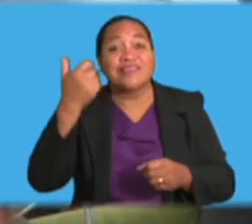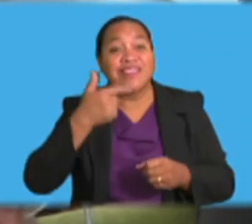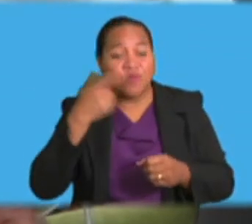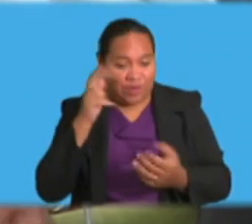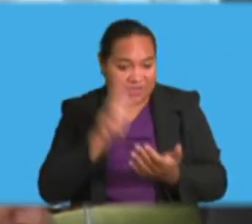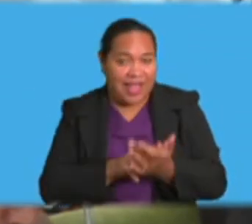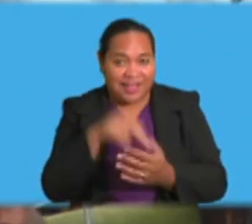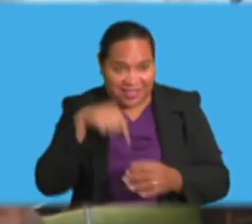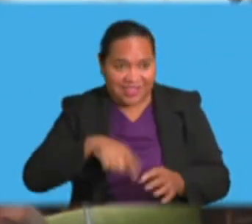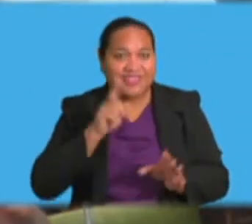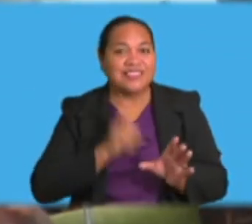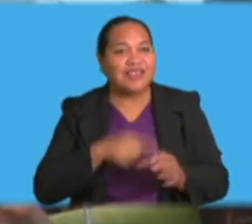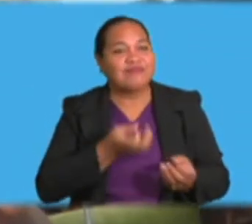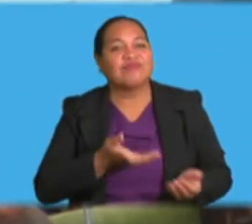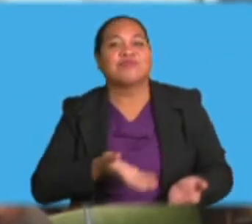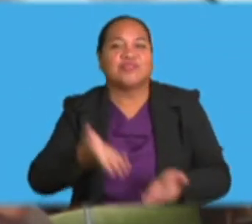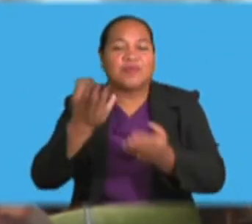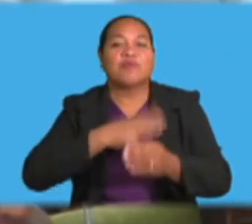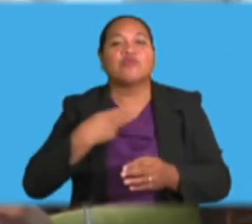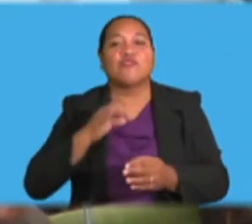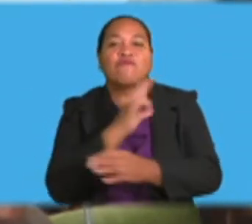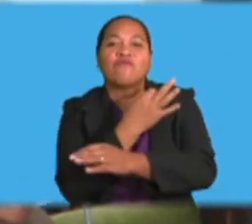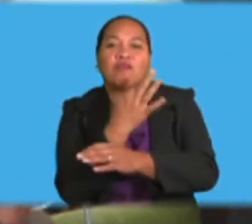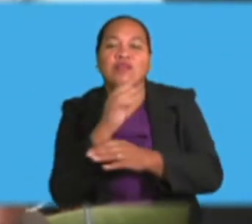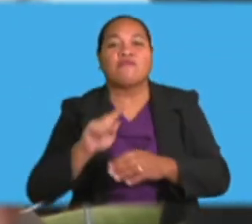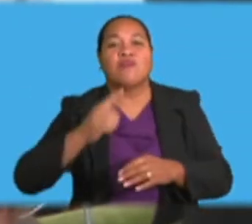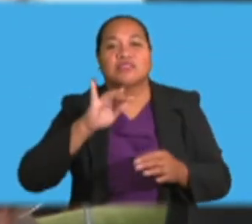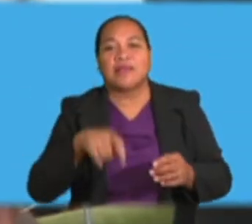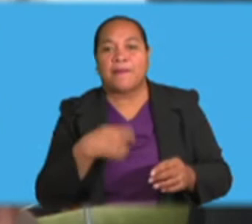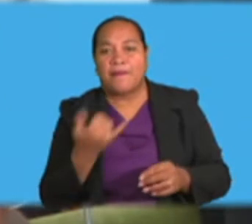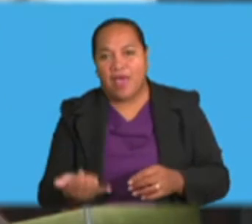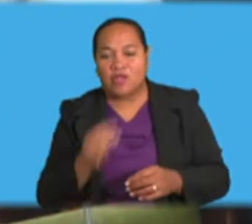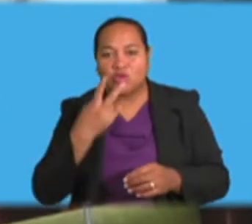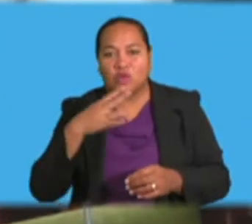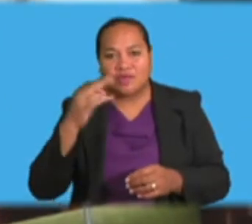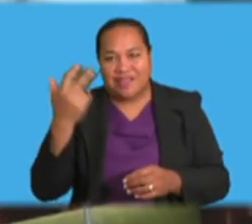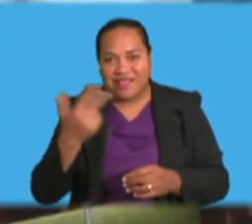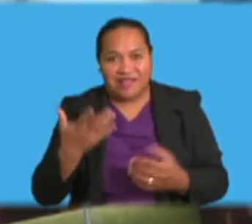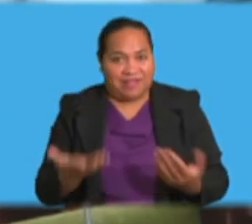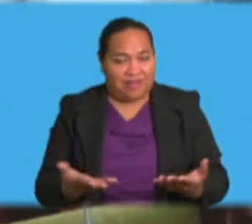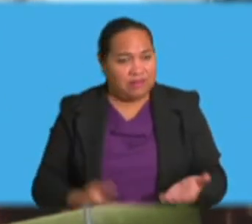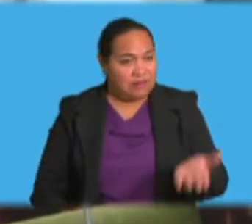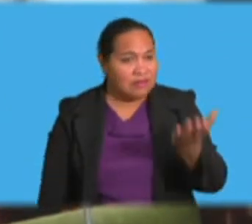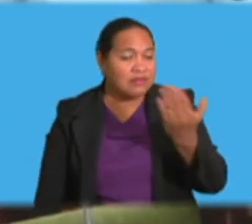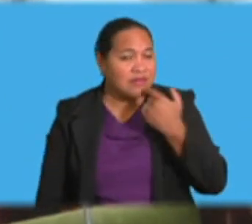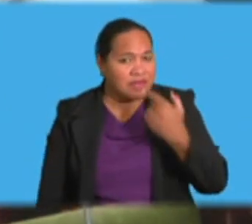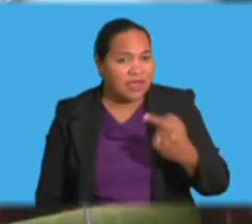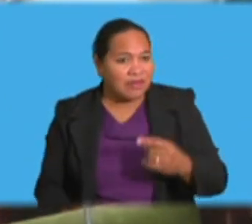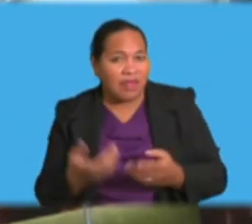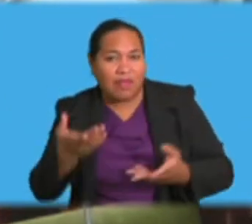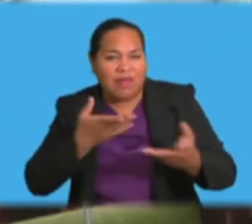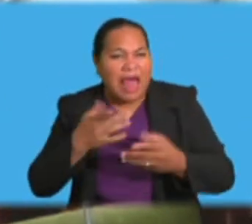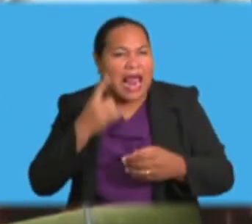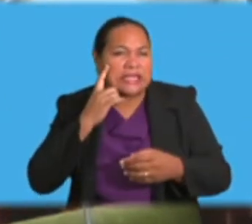April this year and submitted to the Ministry of Forestry on the 1st of May 2018. Honourable Nawaikula, Madam Speaker, has engaged in